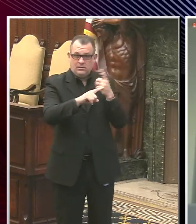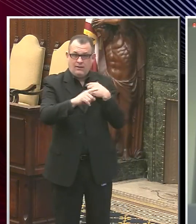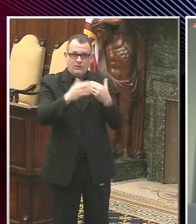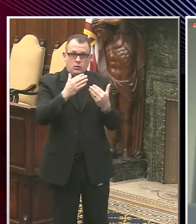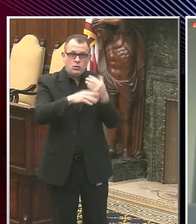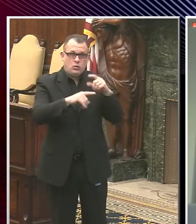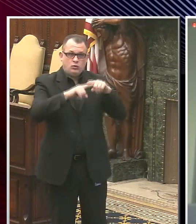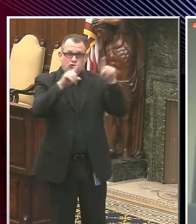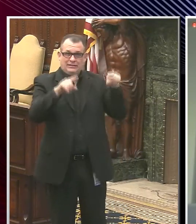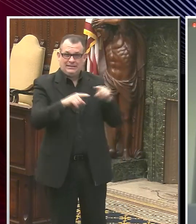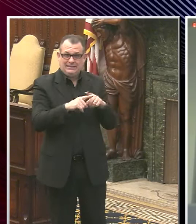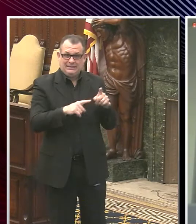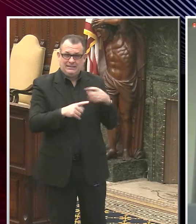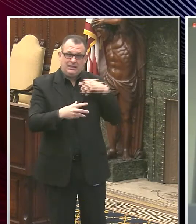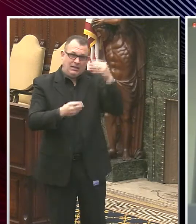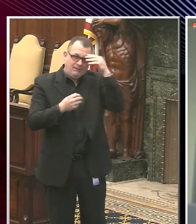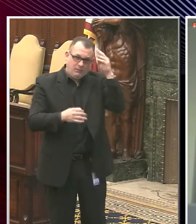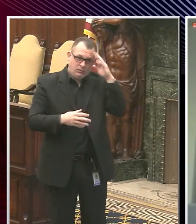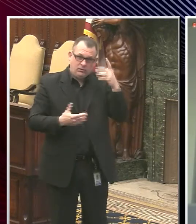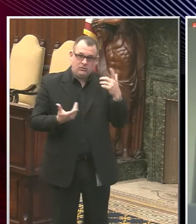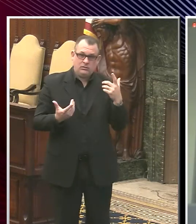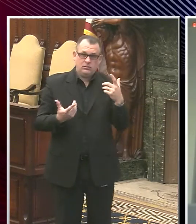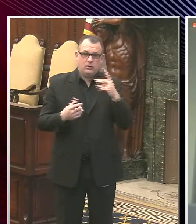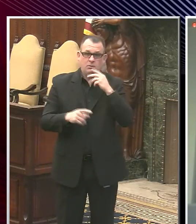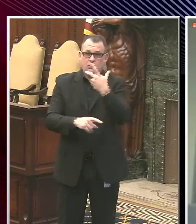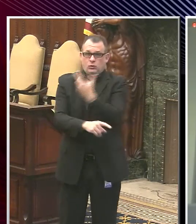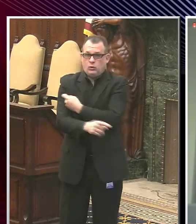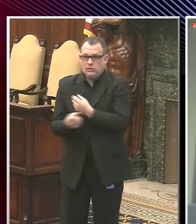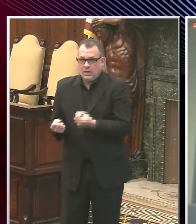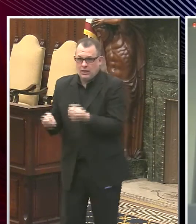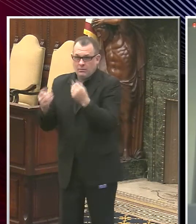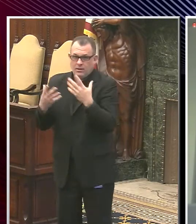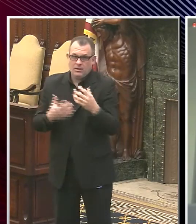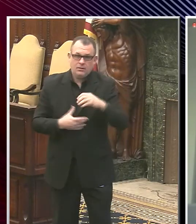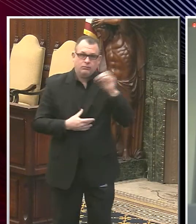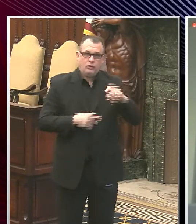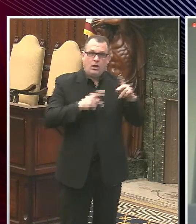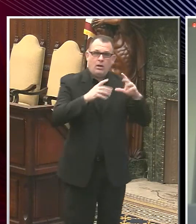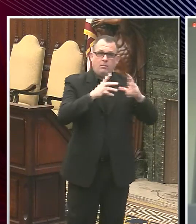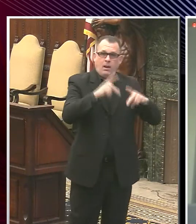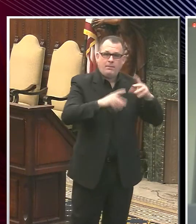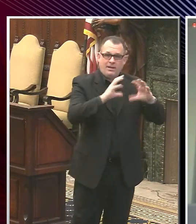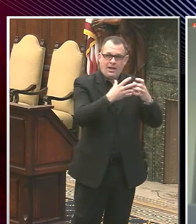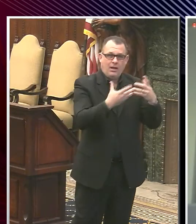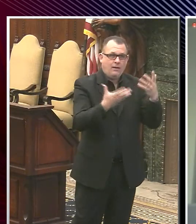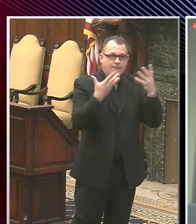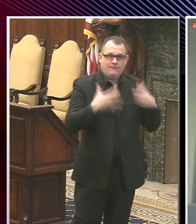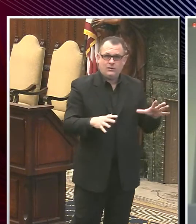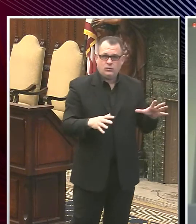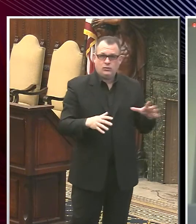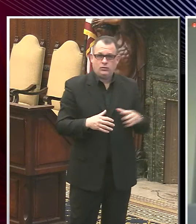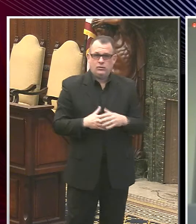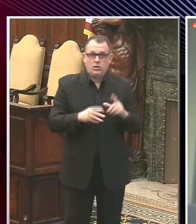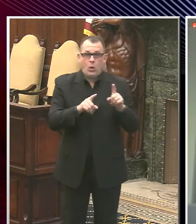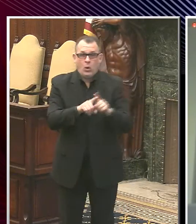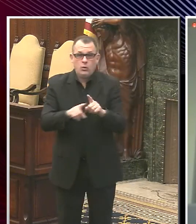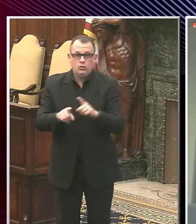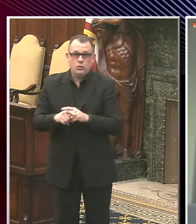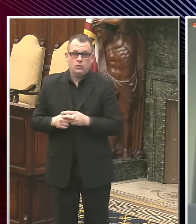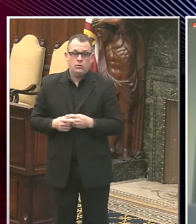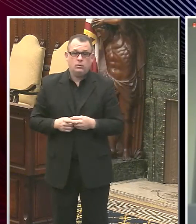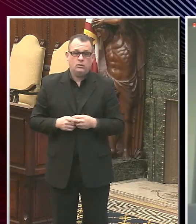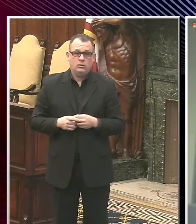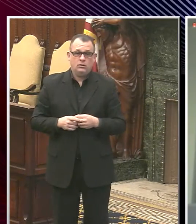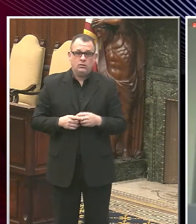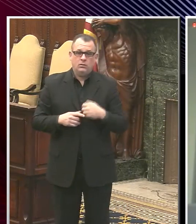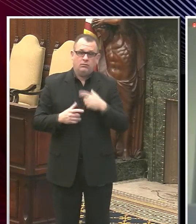provides information on the doses administered and on the percent of the population that has now been vaccinated and on what vaccines are going out through different